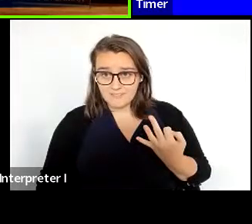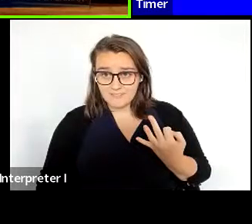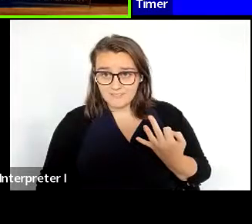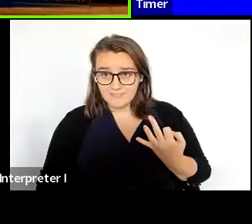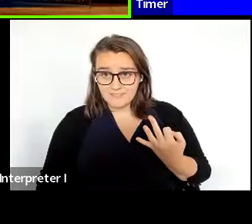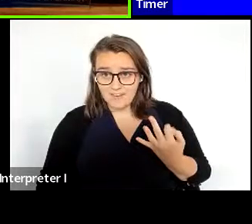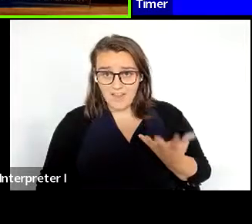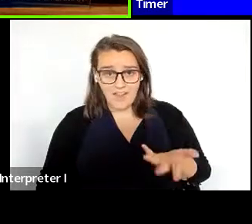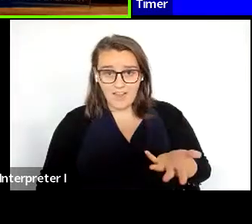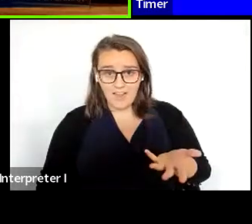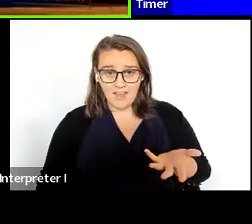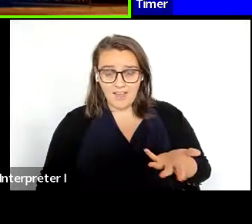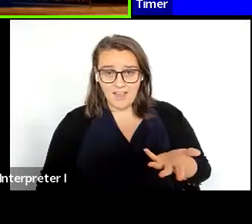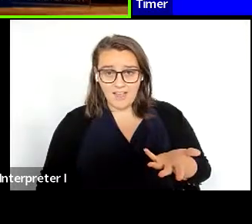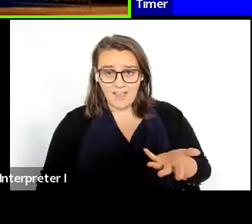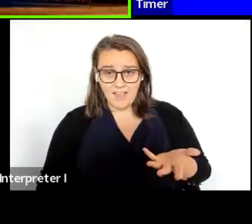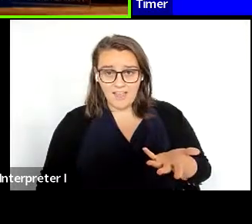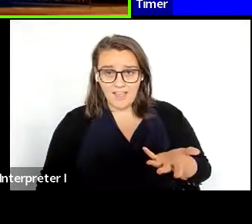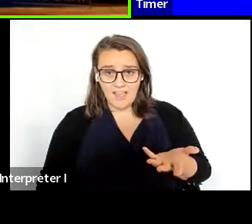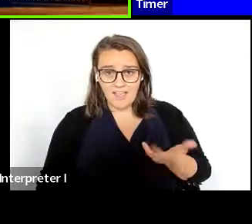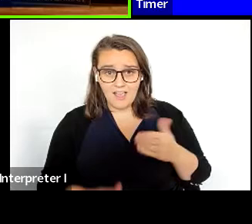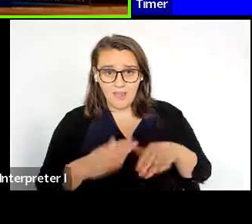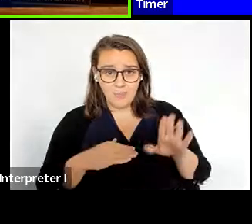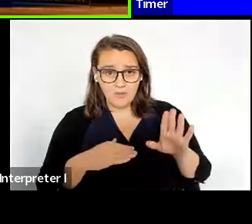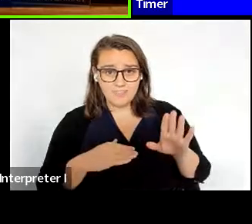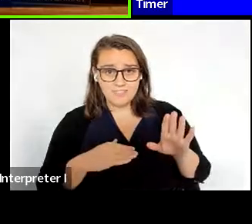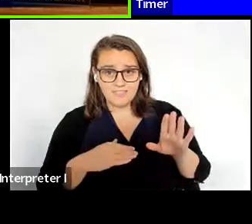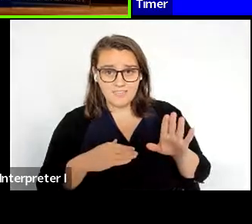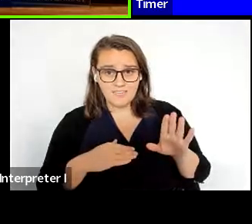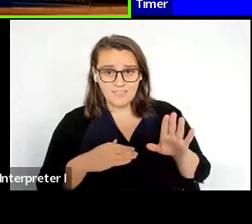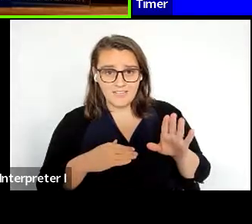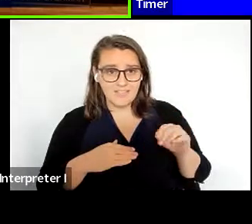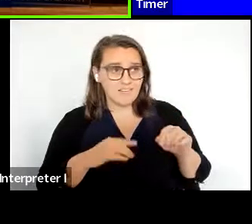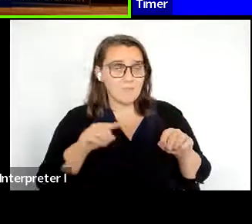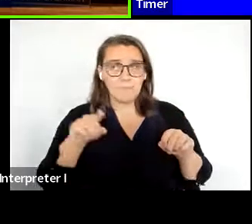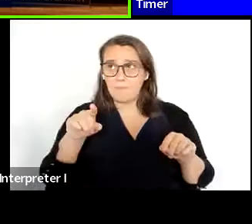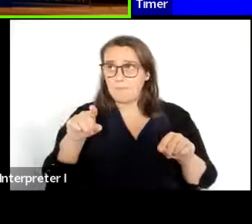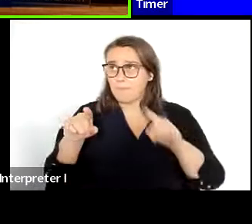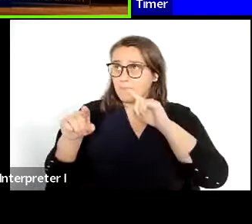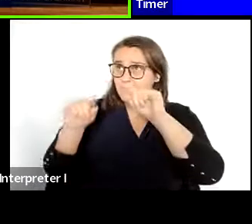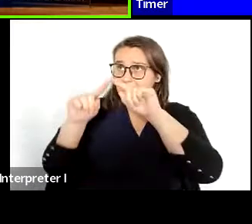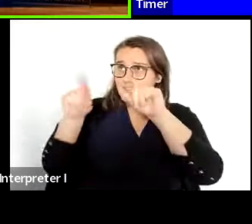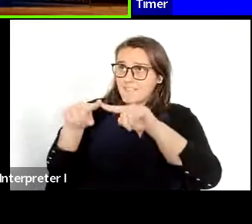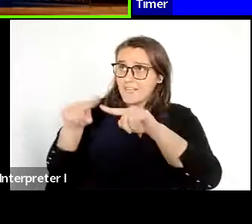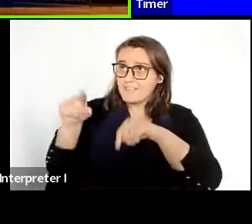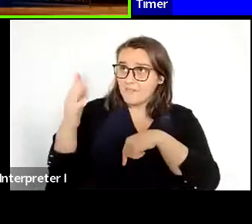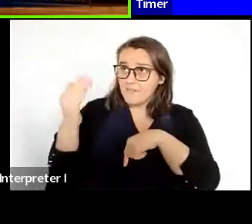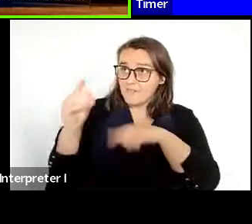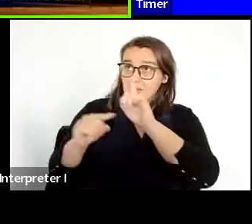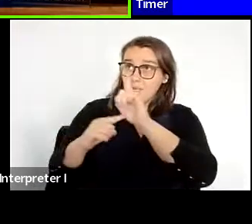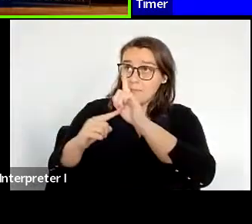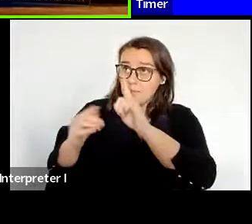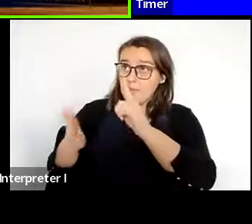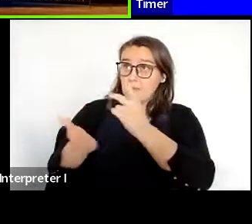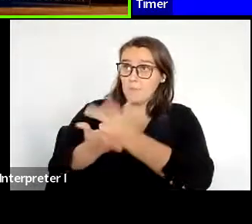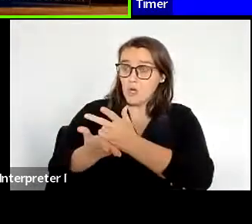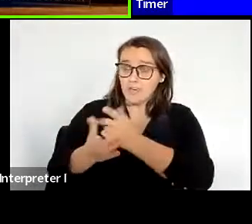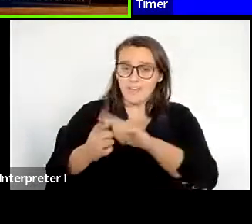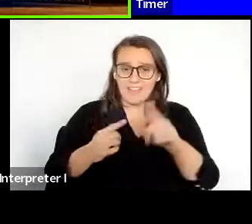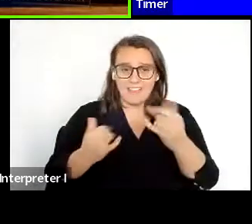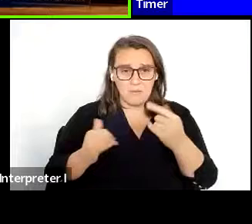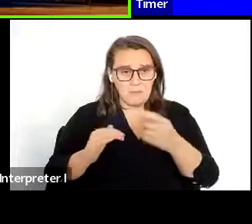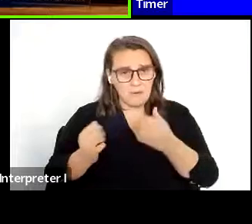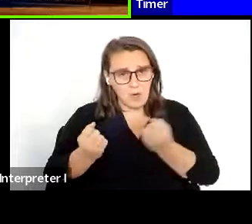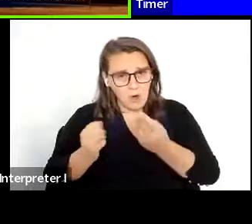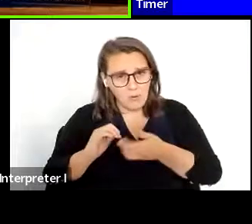and went inside a place. They said 15-minute parking. Came back out, my car was gone. So I'm like, man, what's going on in our city? So I'm a